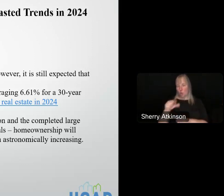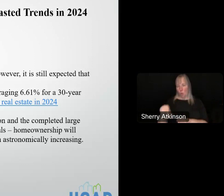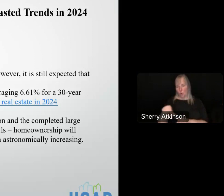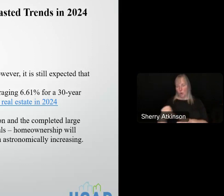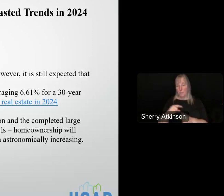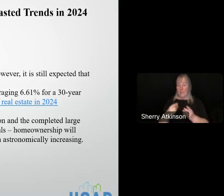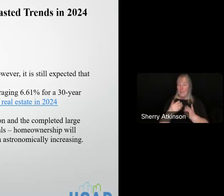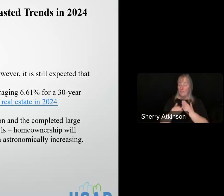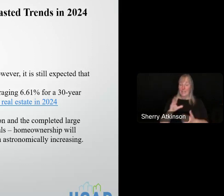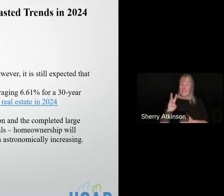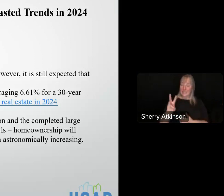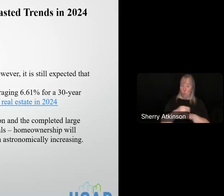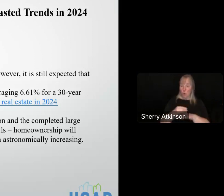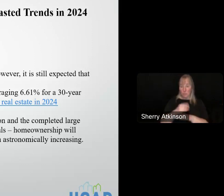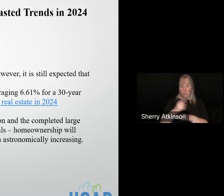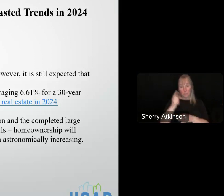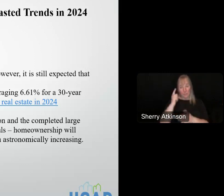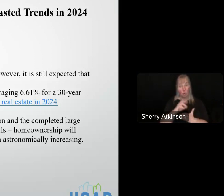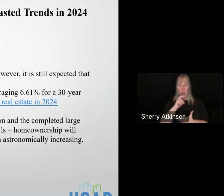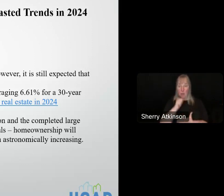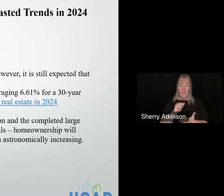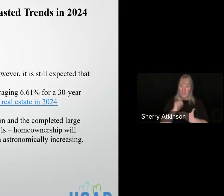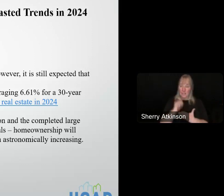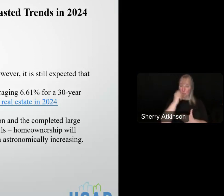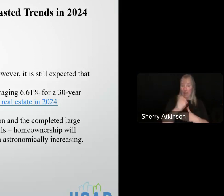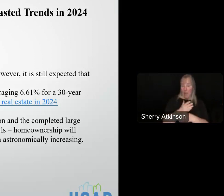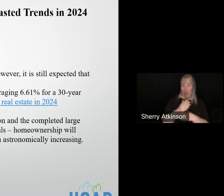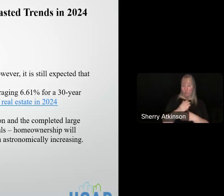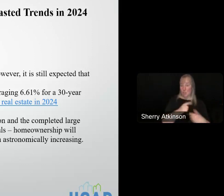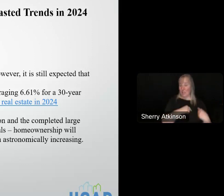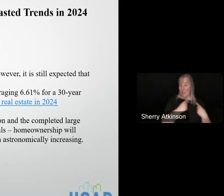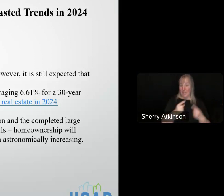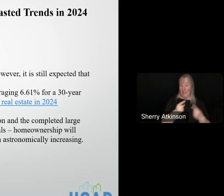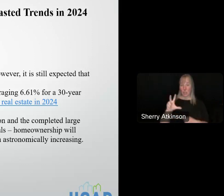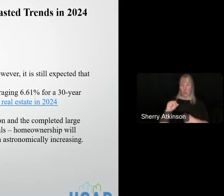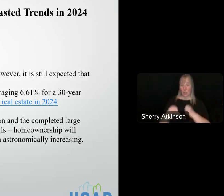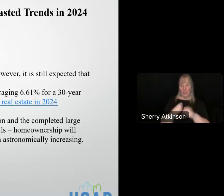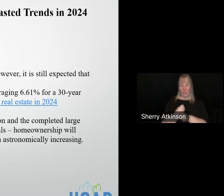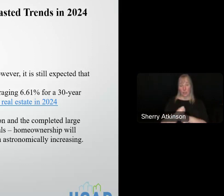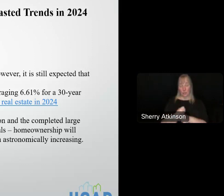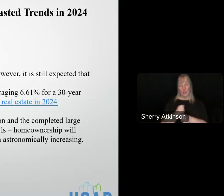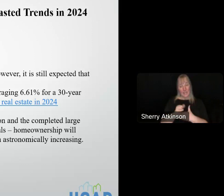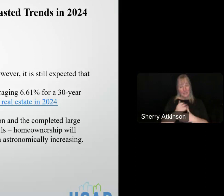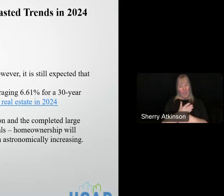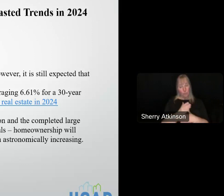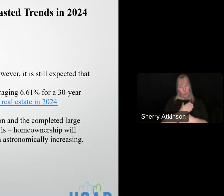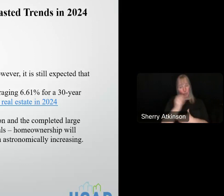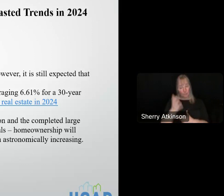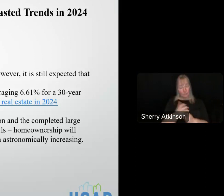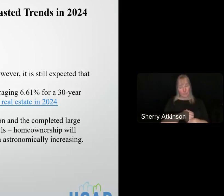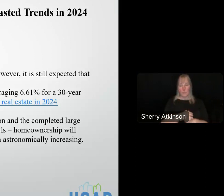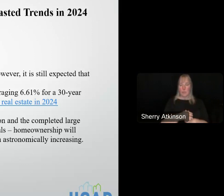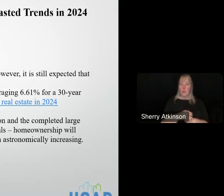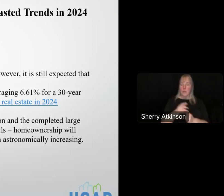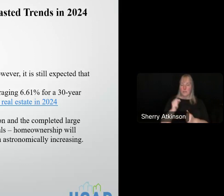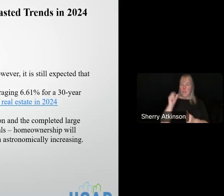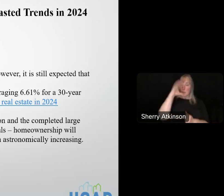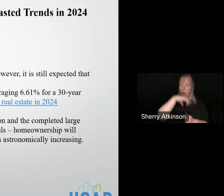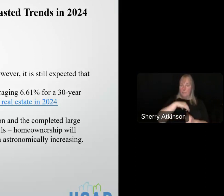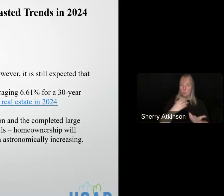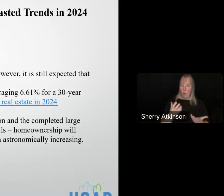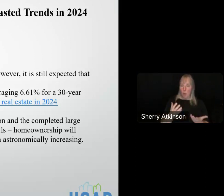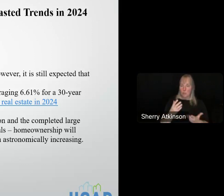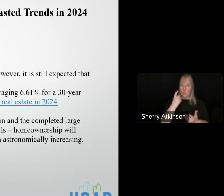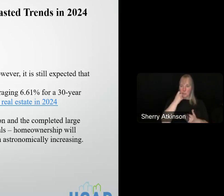believe it or not, is actually pretty average in the last 30 years. That's average. The anomaly was, right before